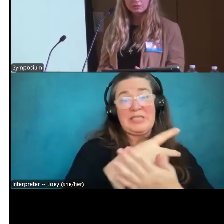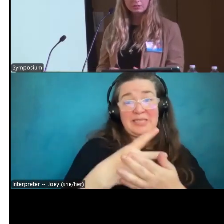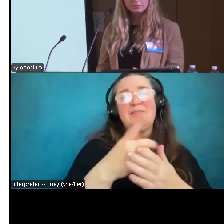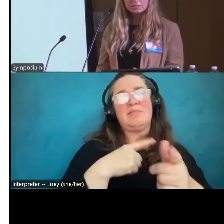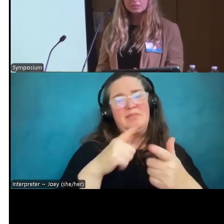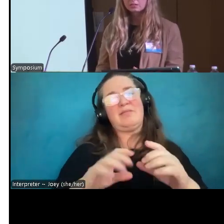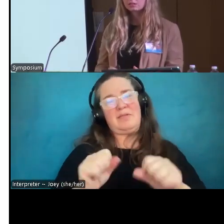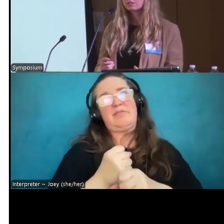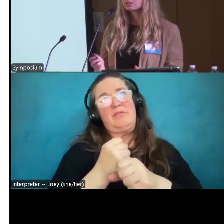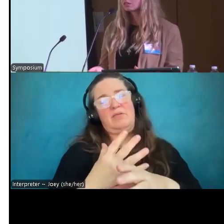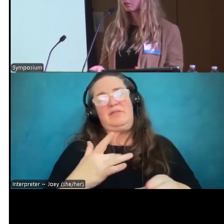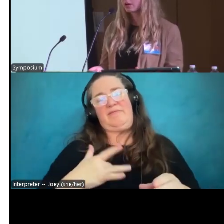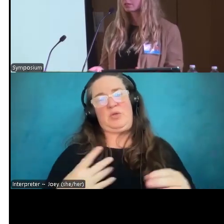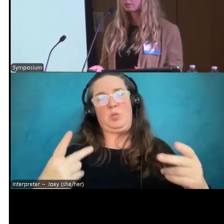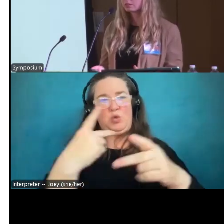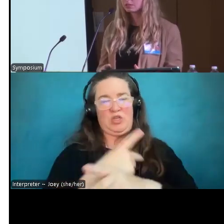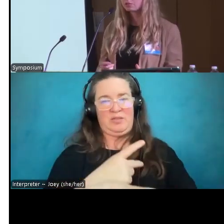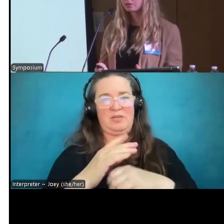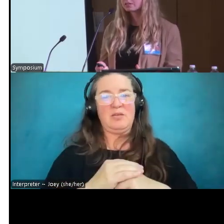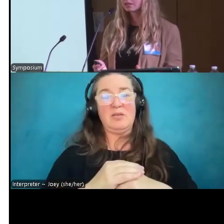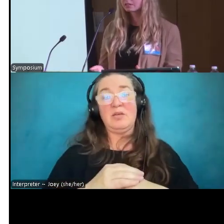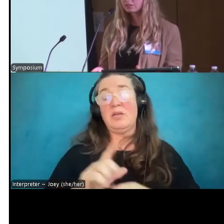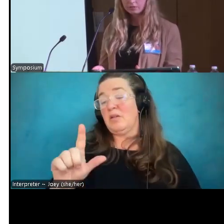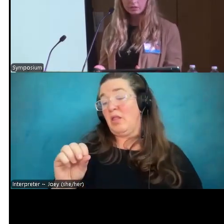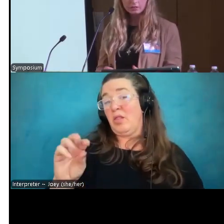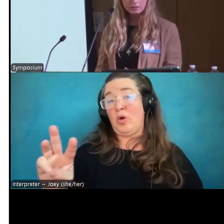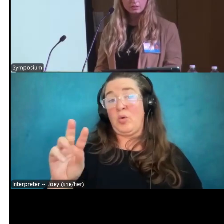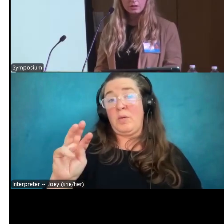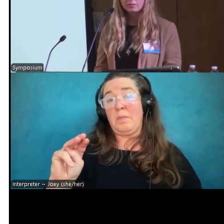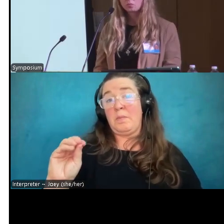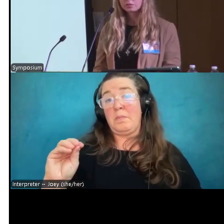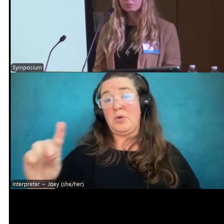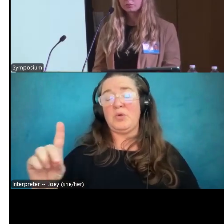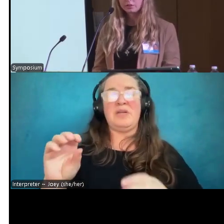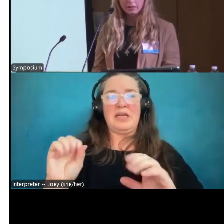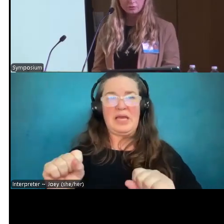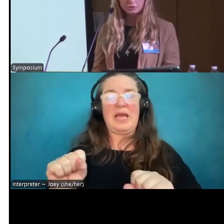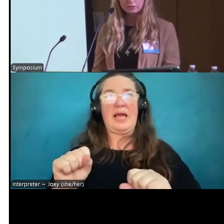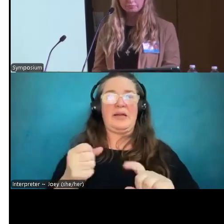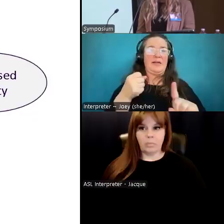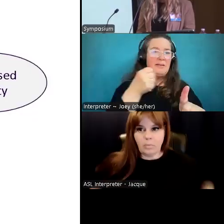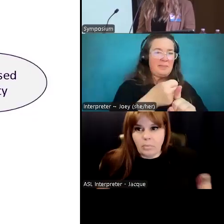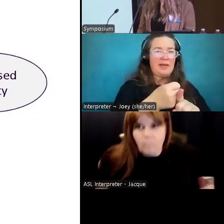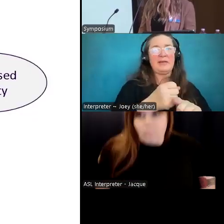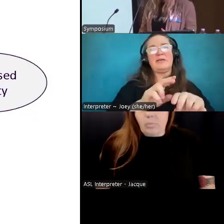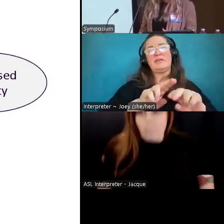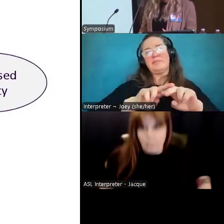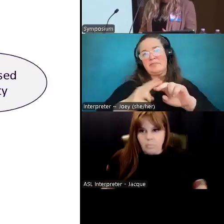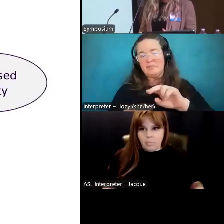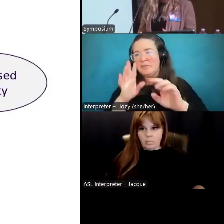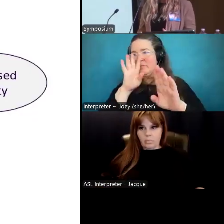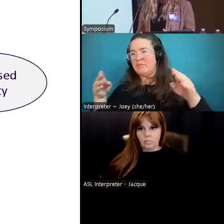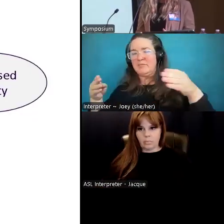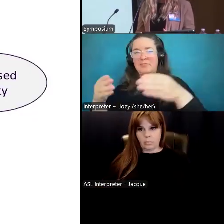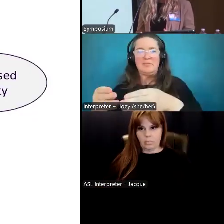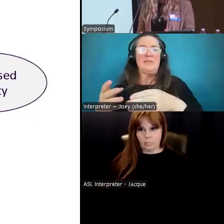mood and fatigue leads to decreased activity and then worsened mood and energy. And one example